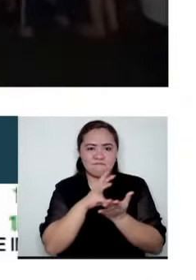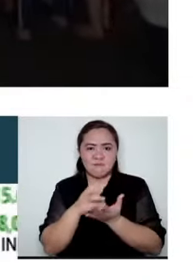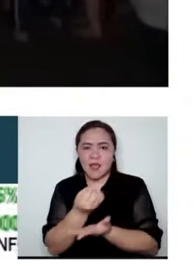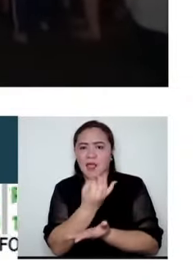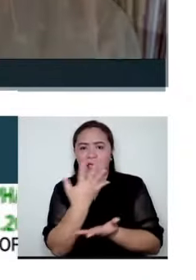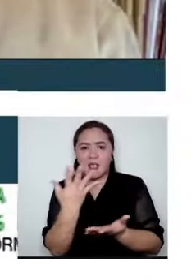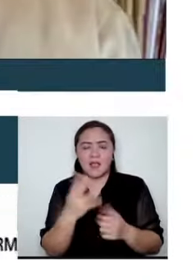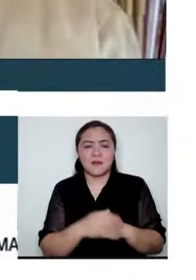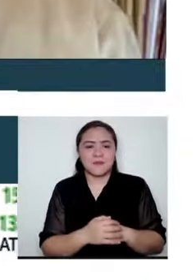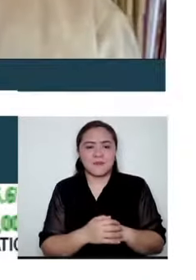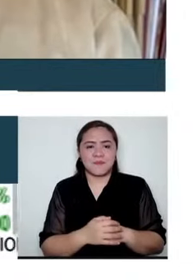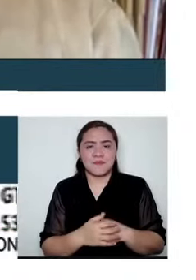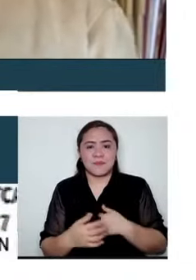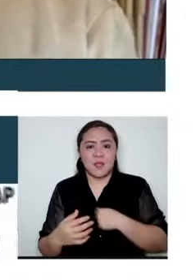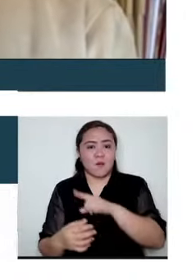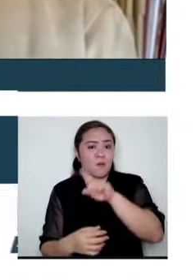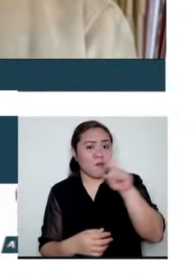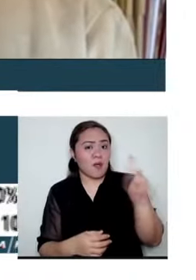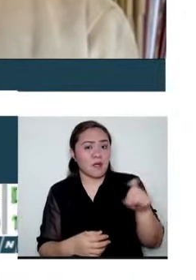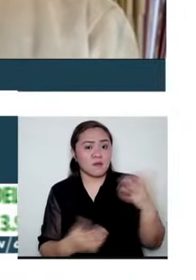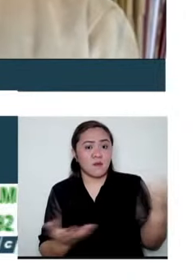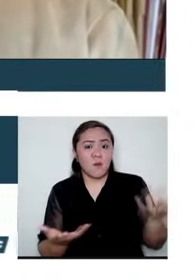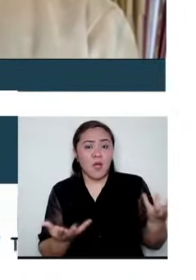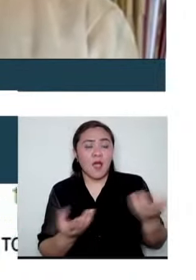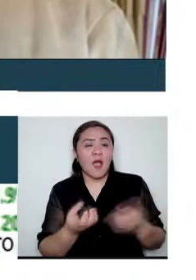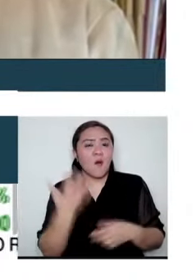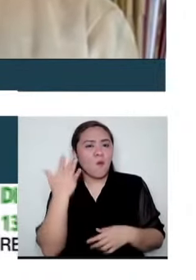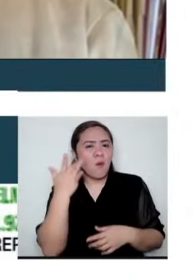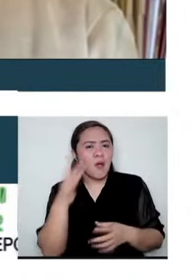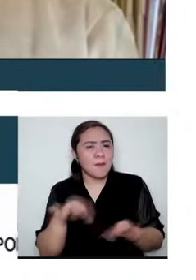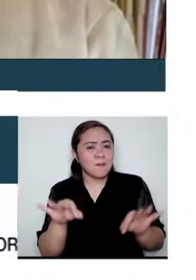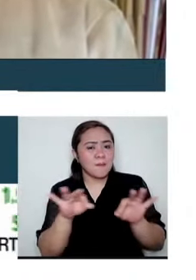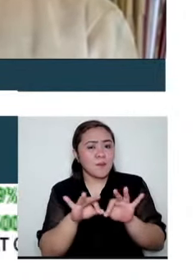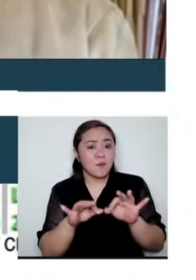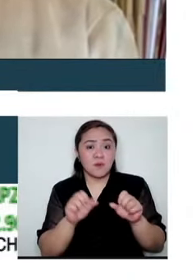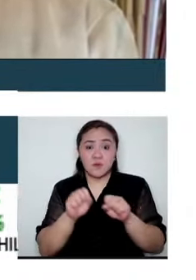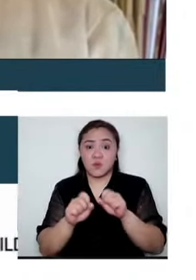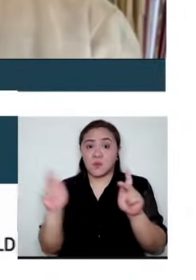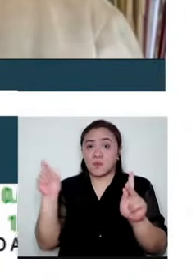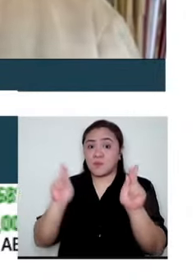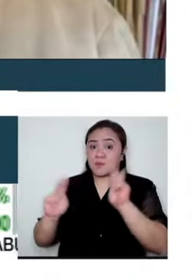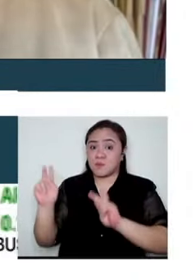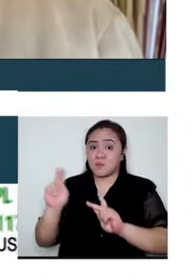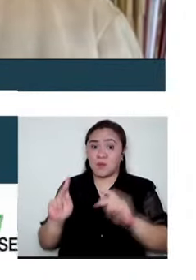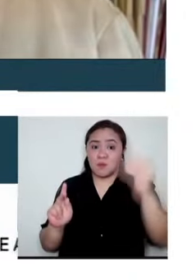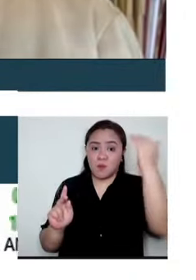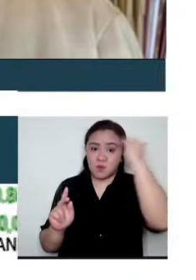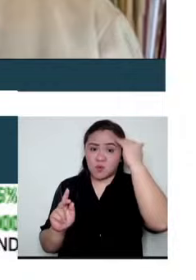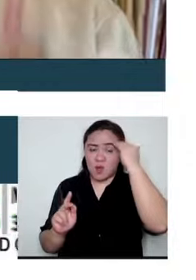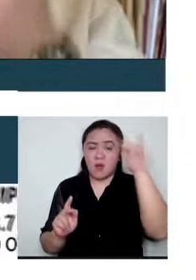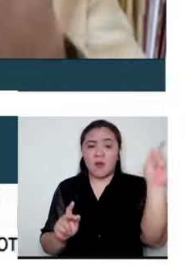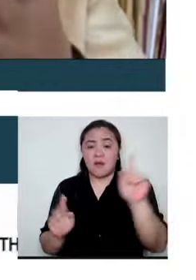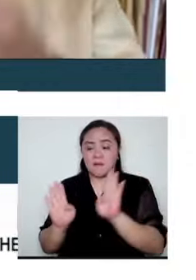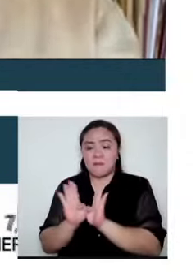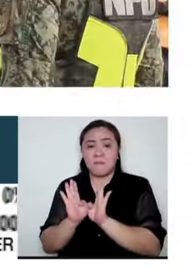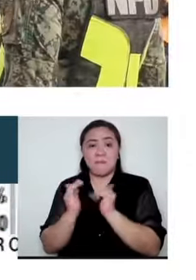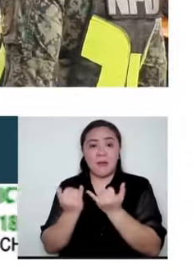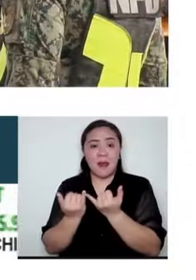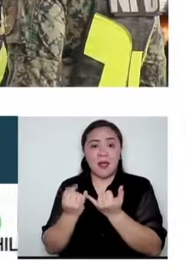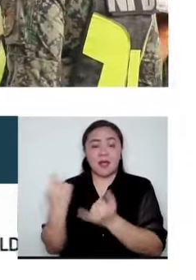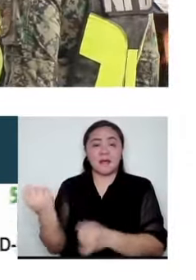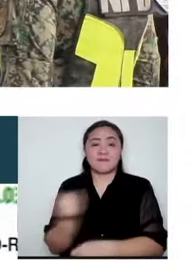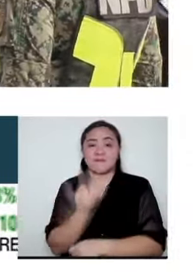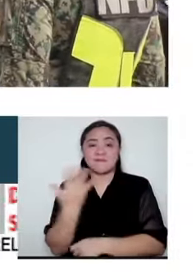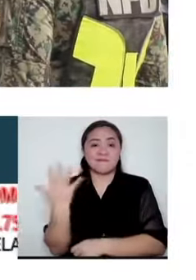that important, Senator? It is important because people would know that, for instance, in our barangay, the available vaccines